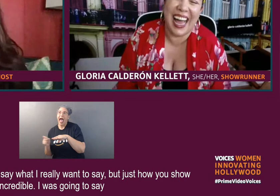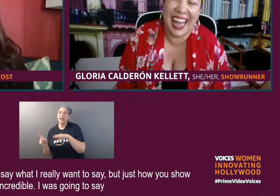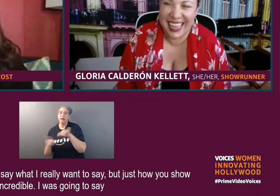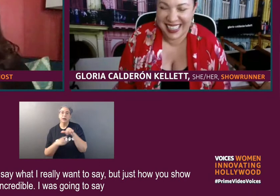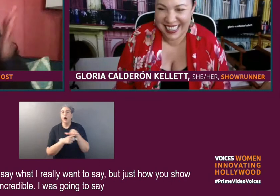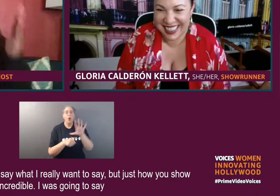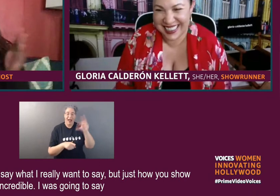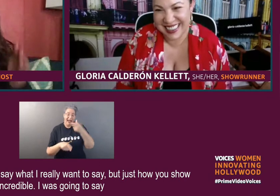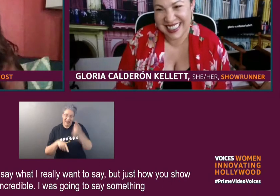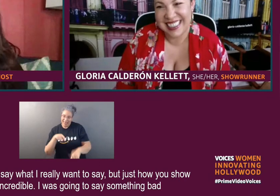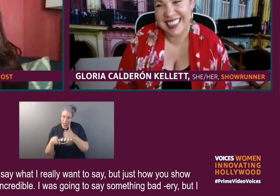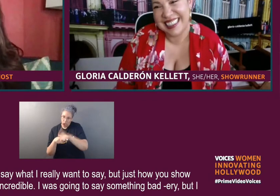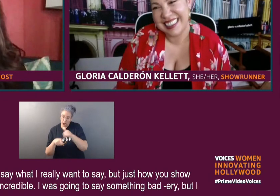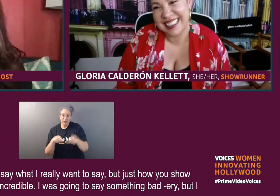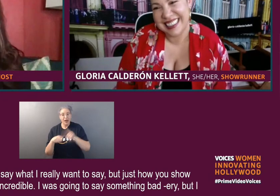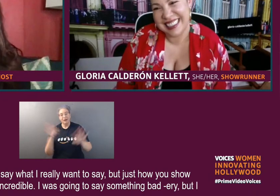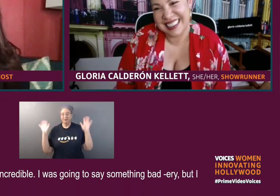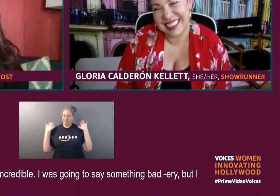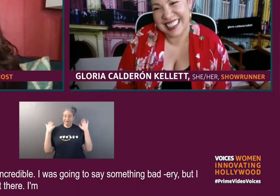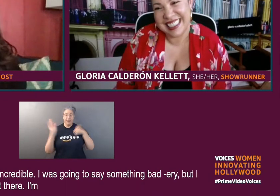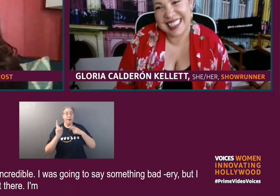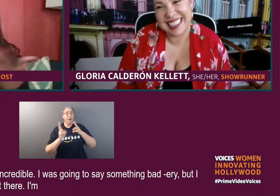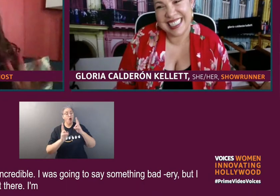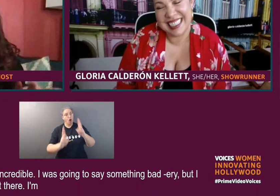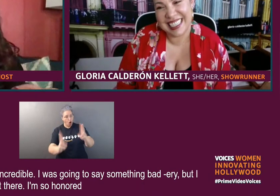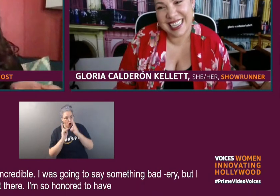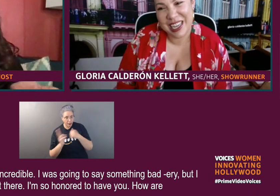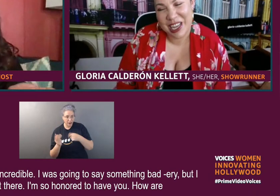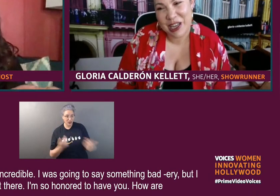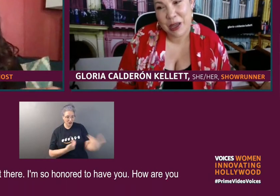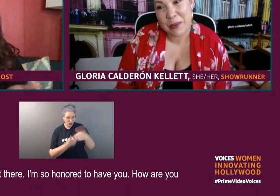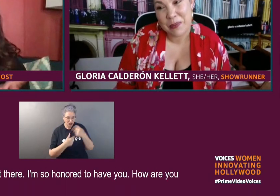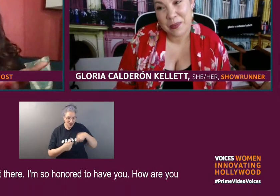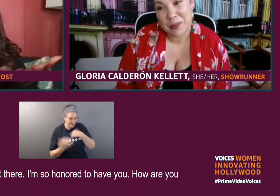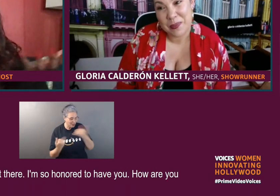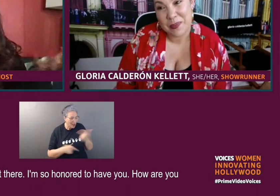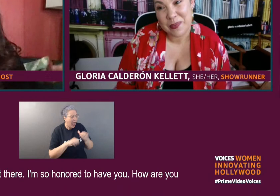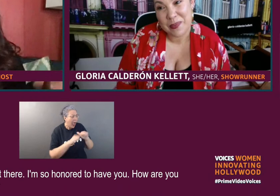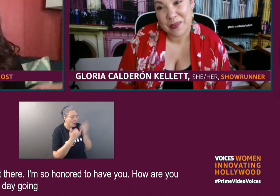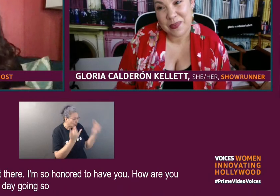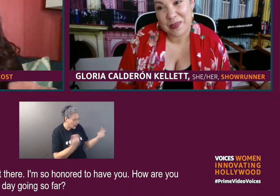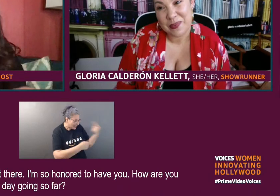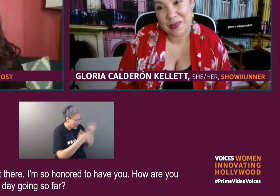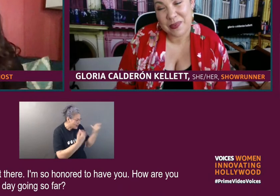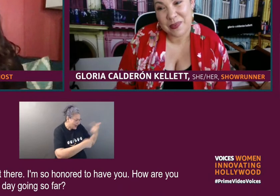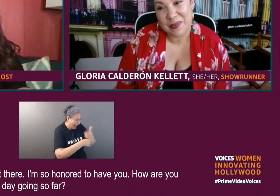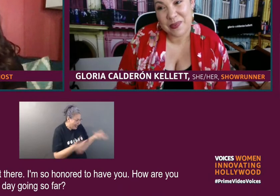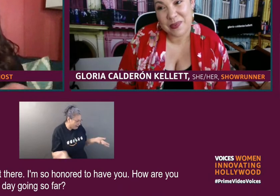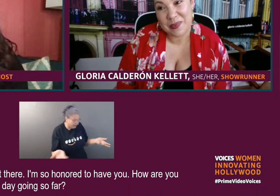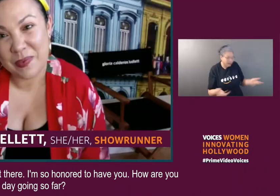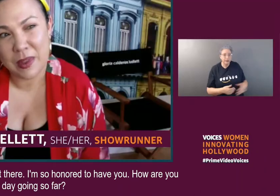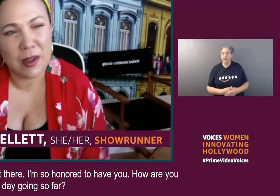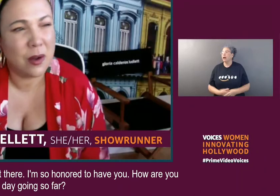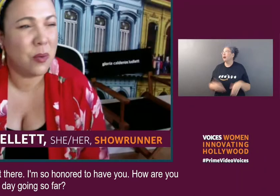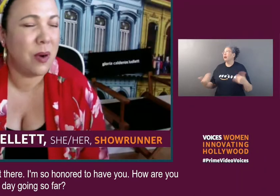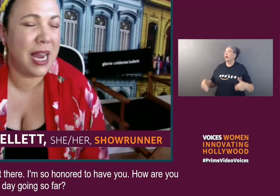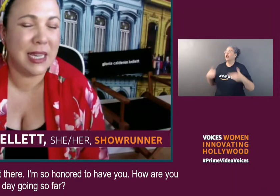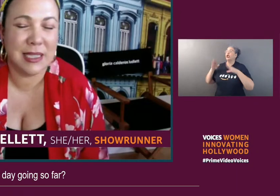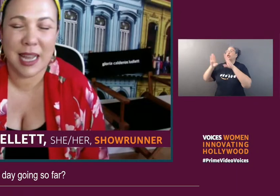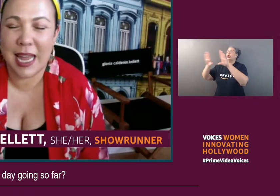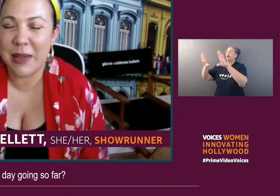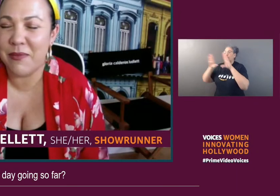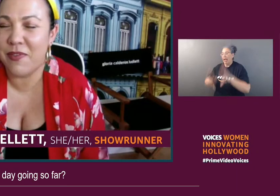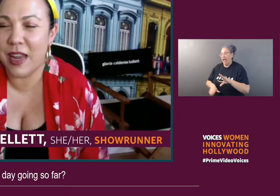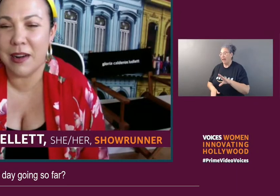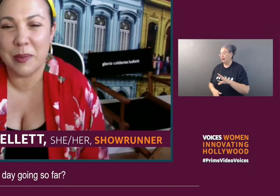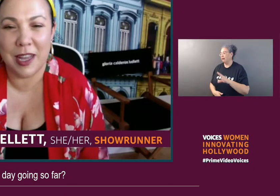but I just wanted to start there. I'm so honored to have you. How are you doing? Like, how's your day going so far?